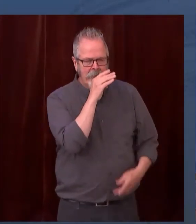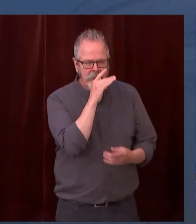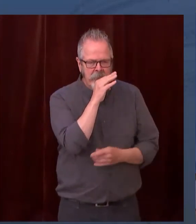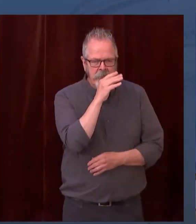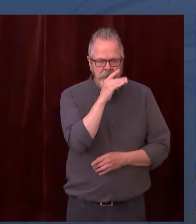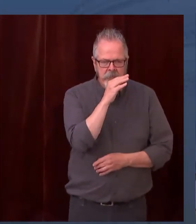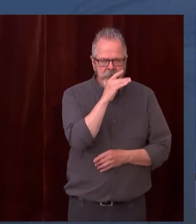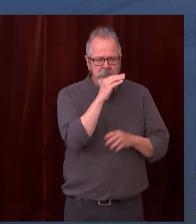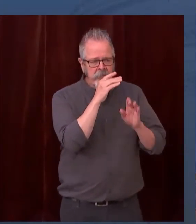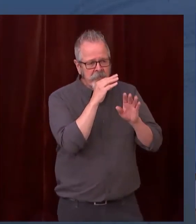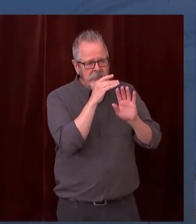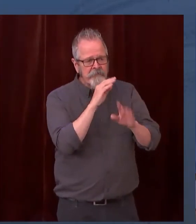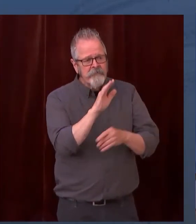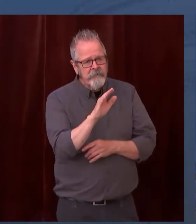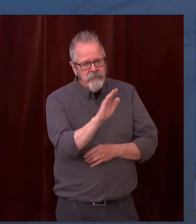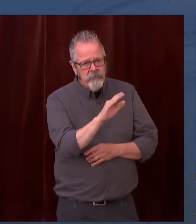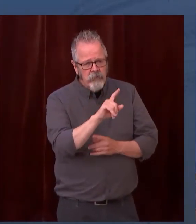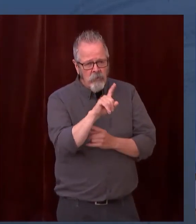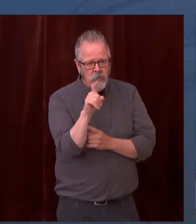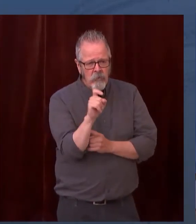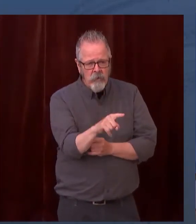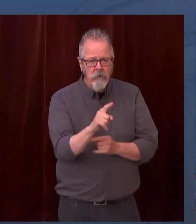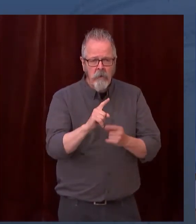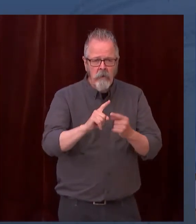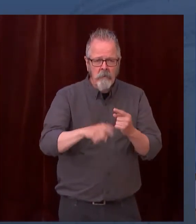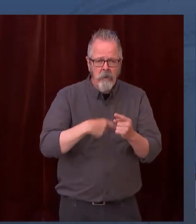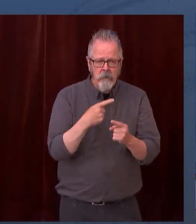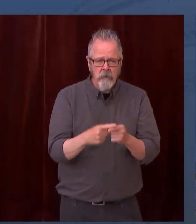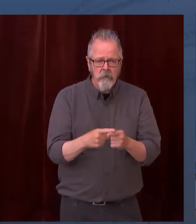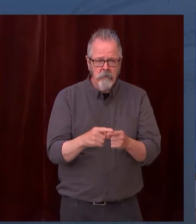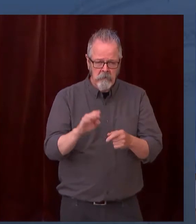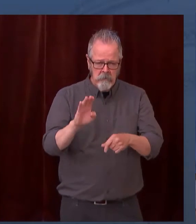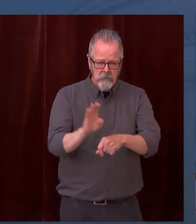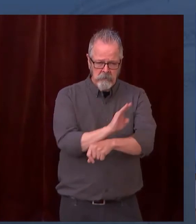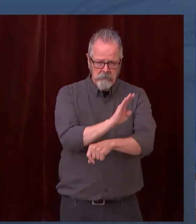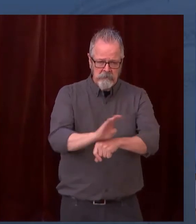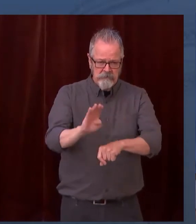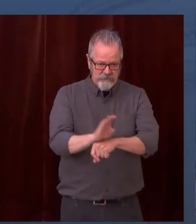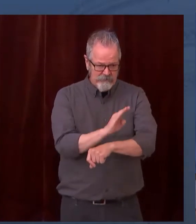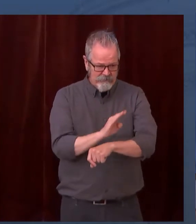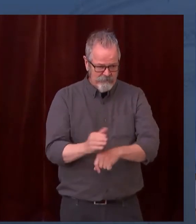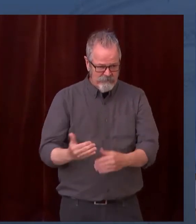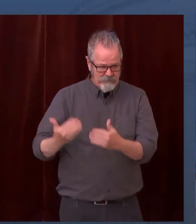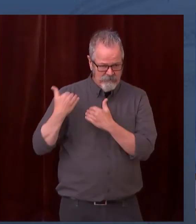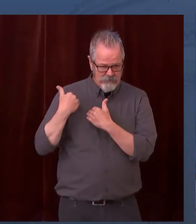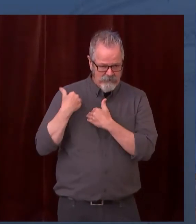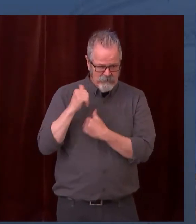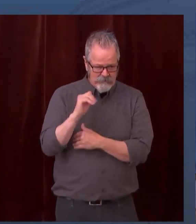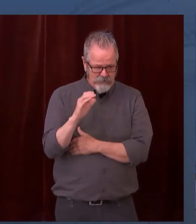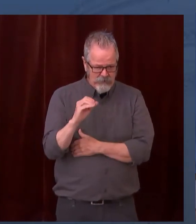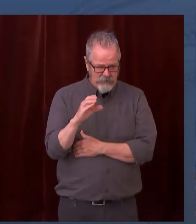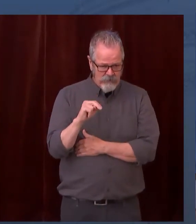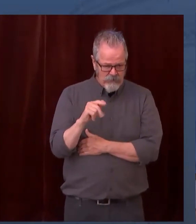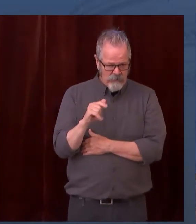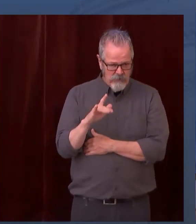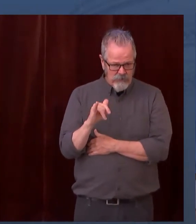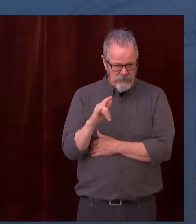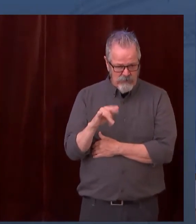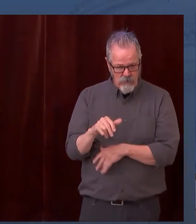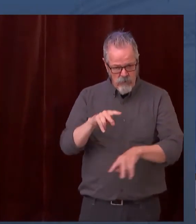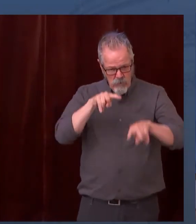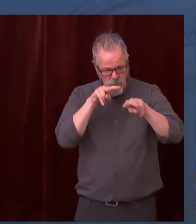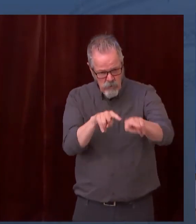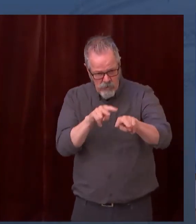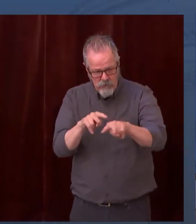enforcement with this new statewide order regarding for businesses. What is the plan for the state